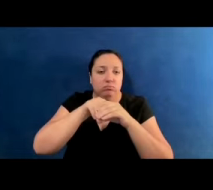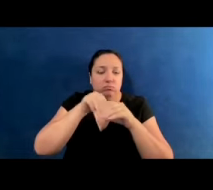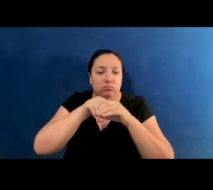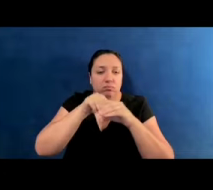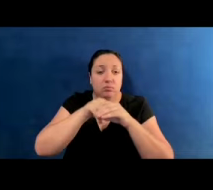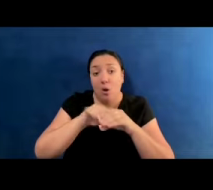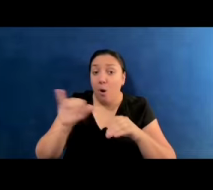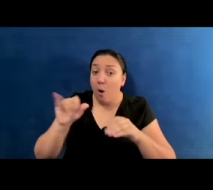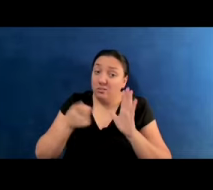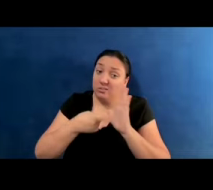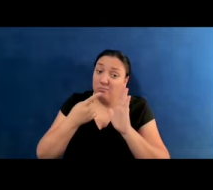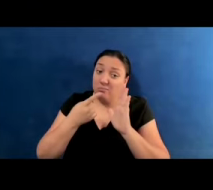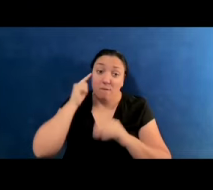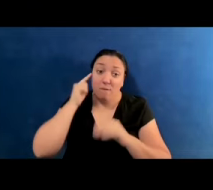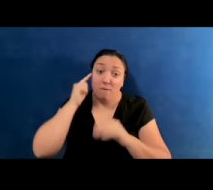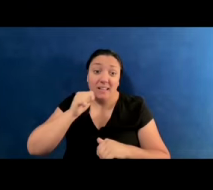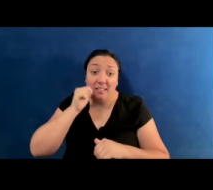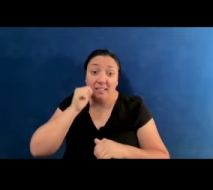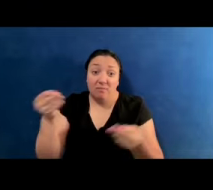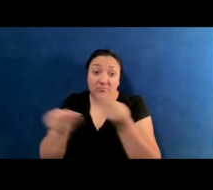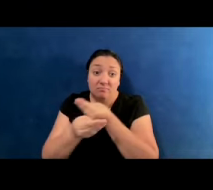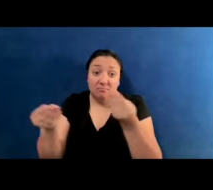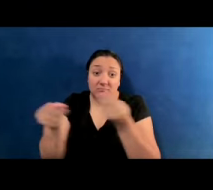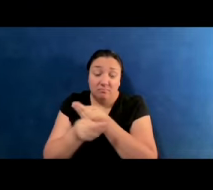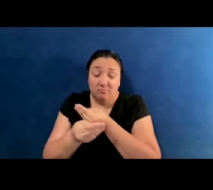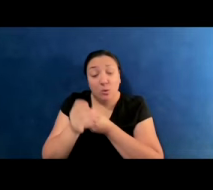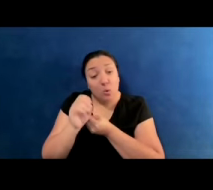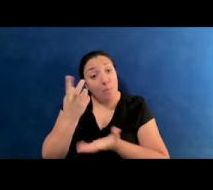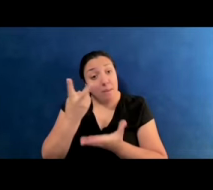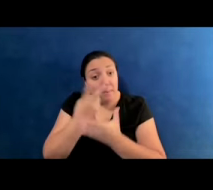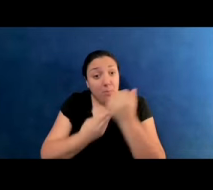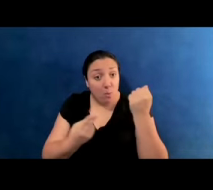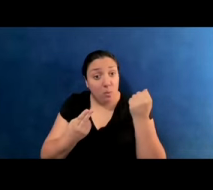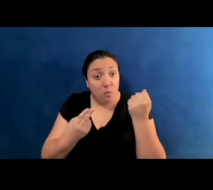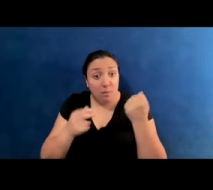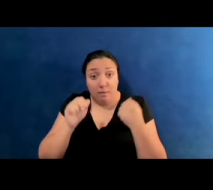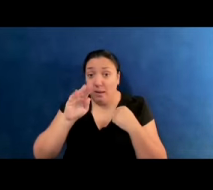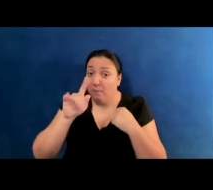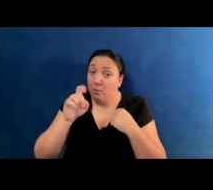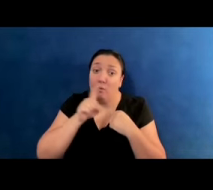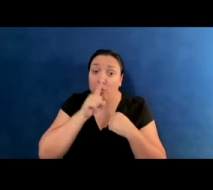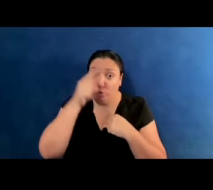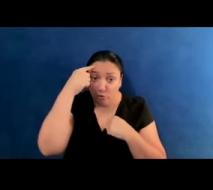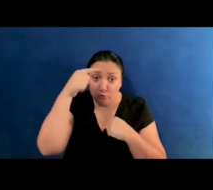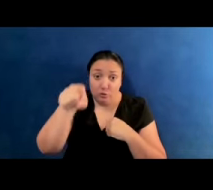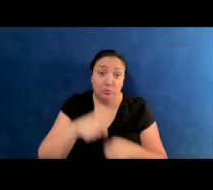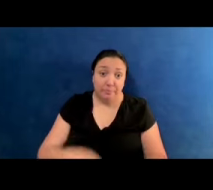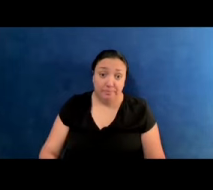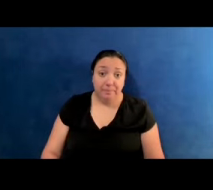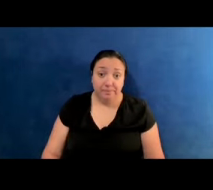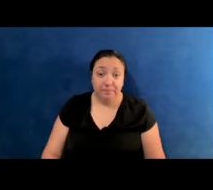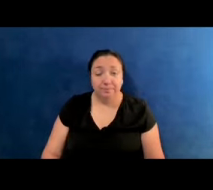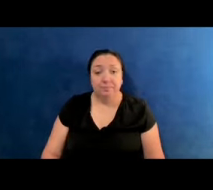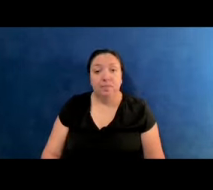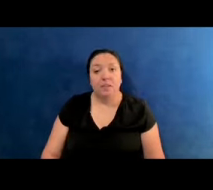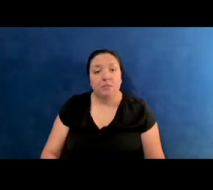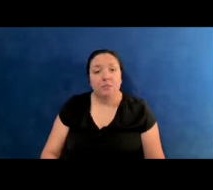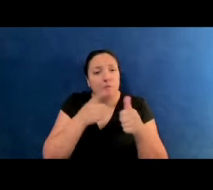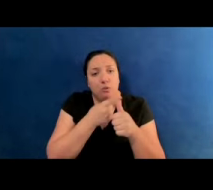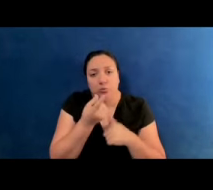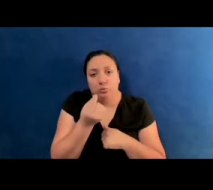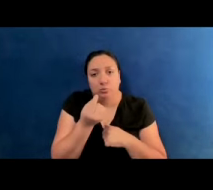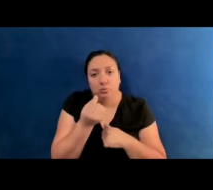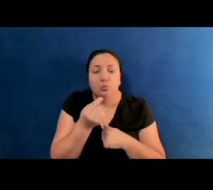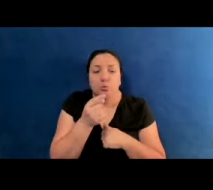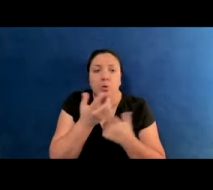daily transactions or both at the same time. That's okay. The ABLE account is made for you. So the first thing that you're going to do is